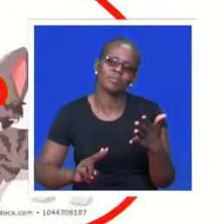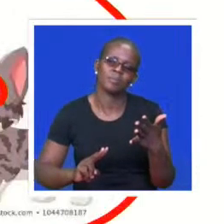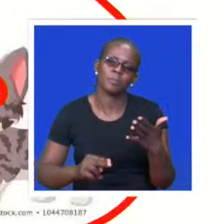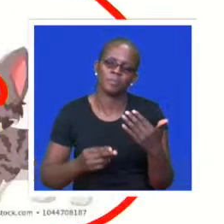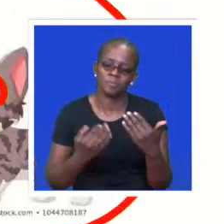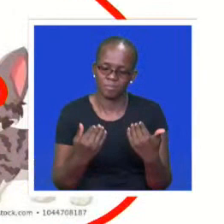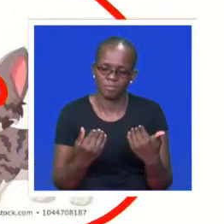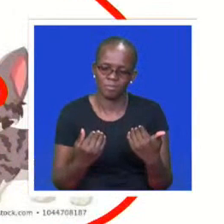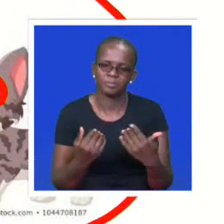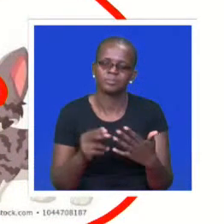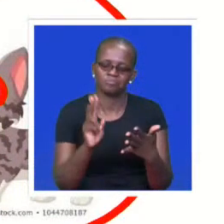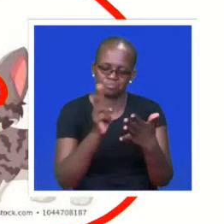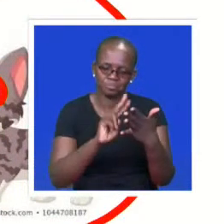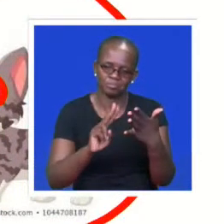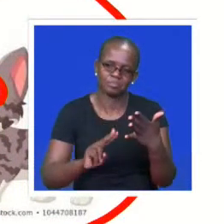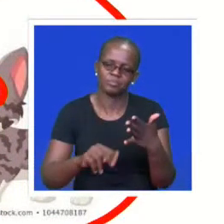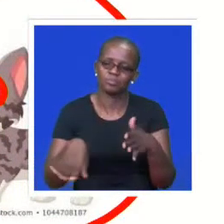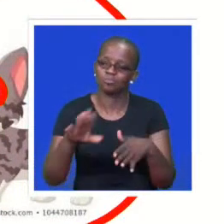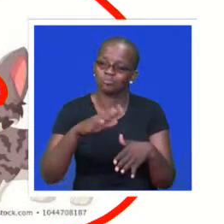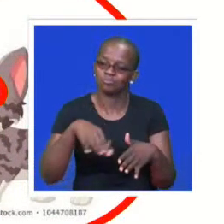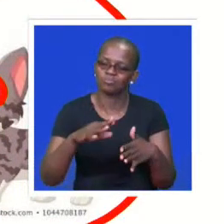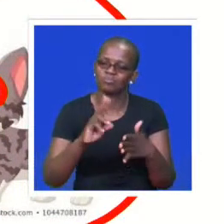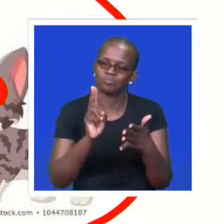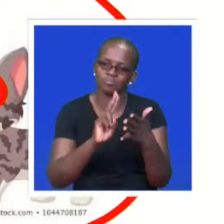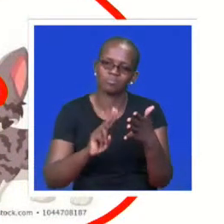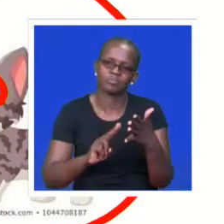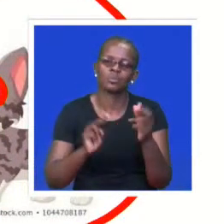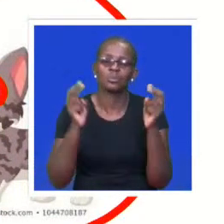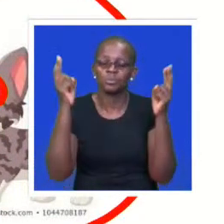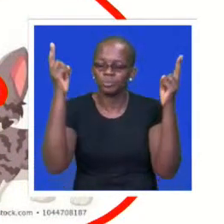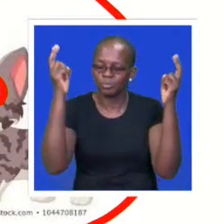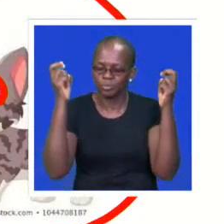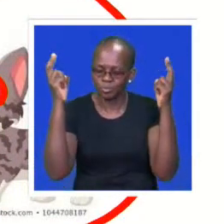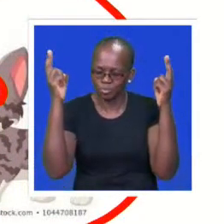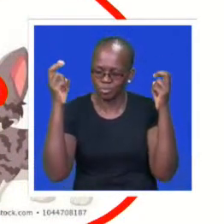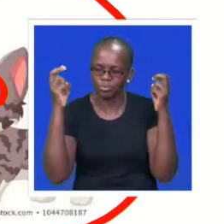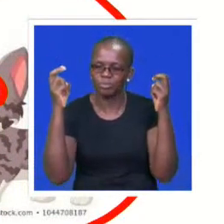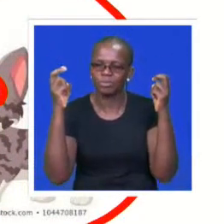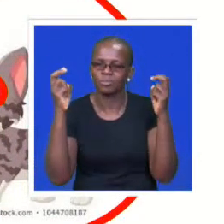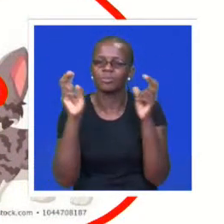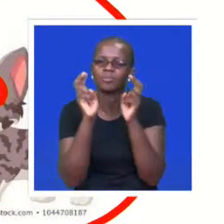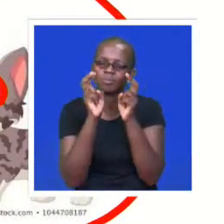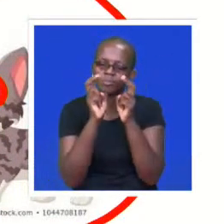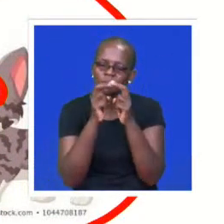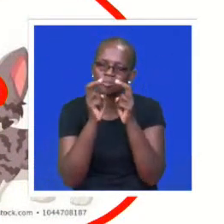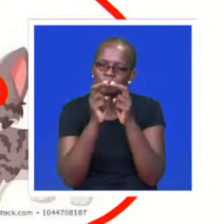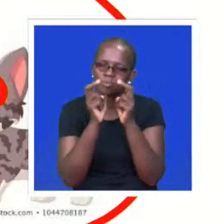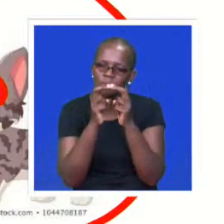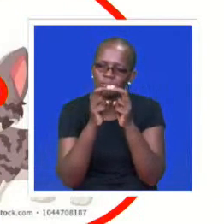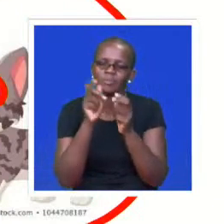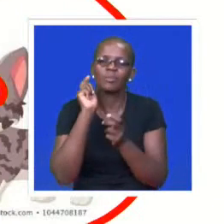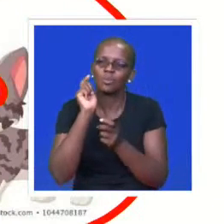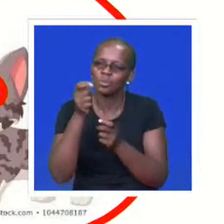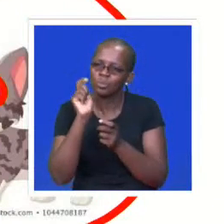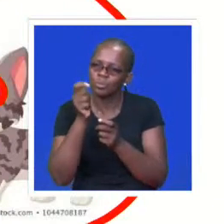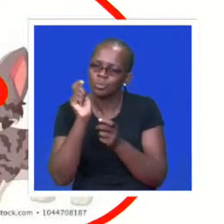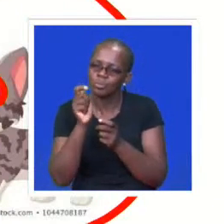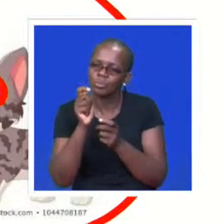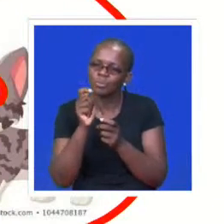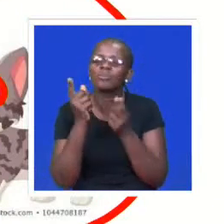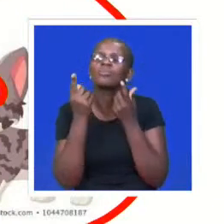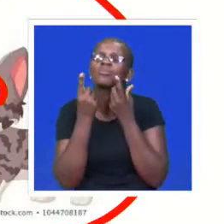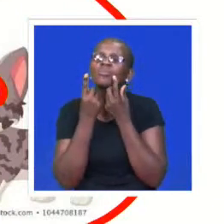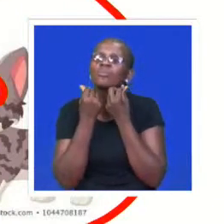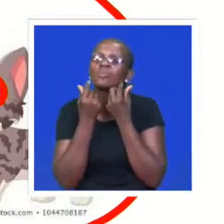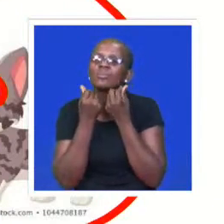us now read our story. The title is The Mouse Bells the Cat. So now